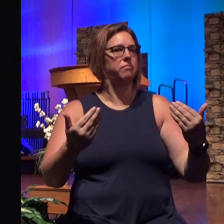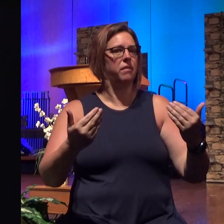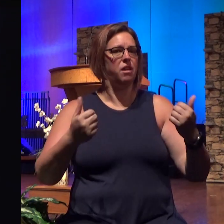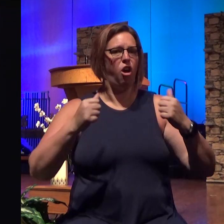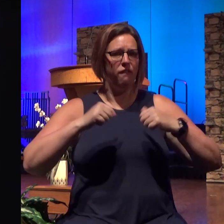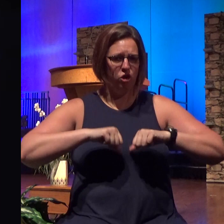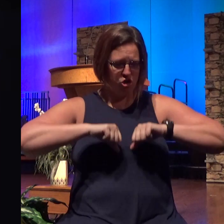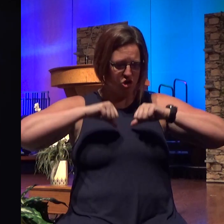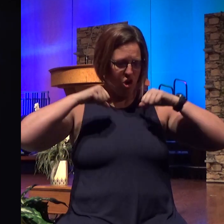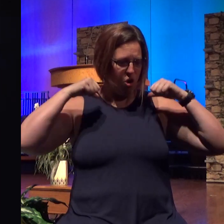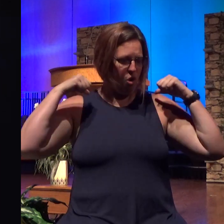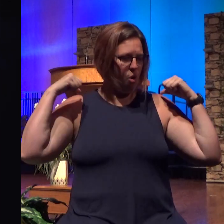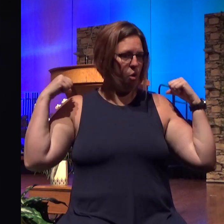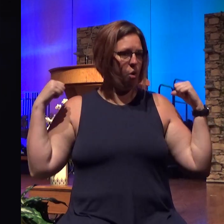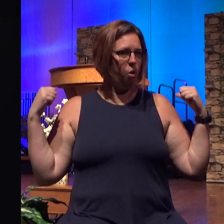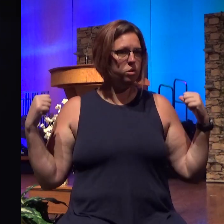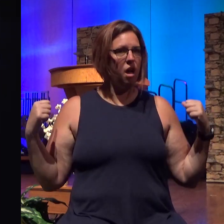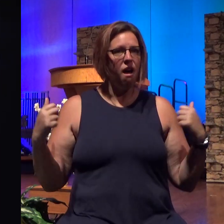take off your coat,